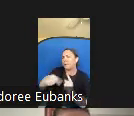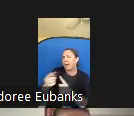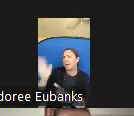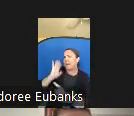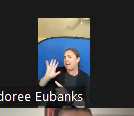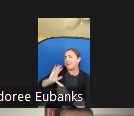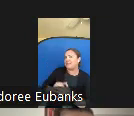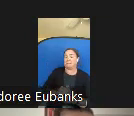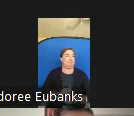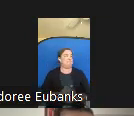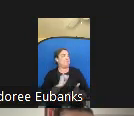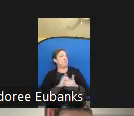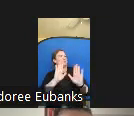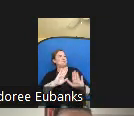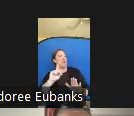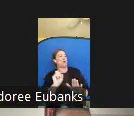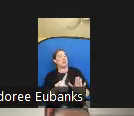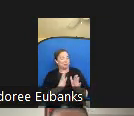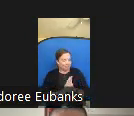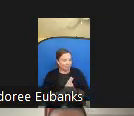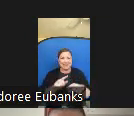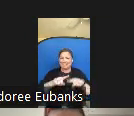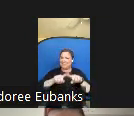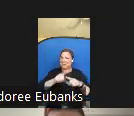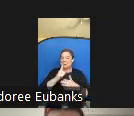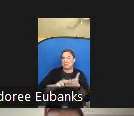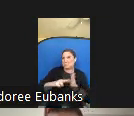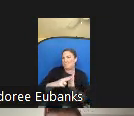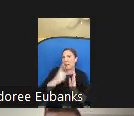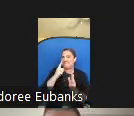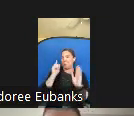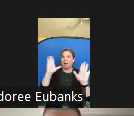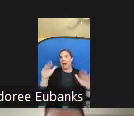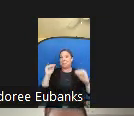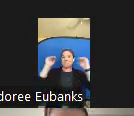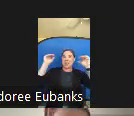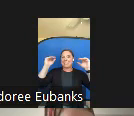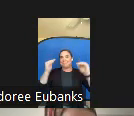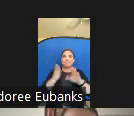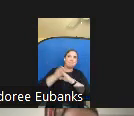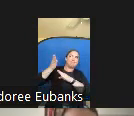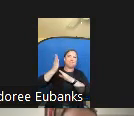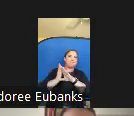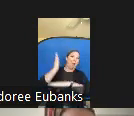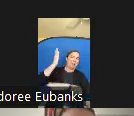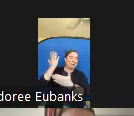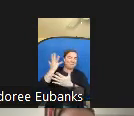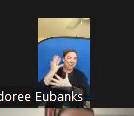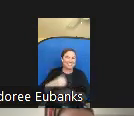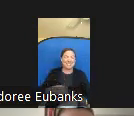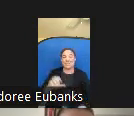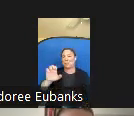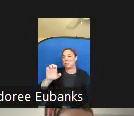That's a great question. It depends on what you're looking for in terms of advancement. I suppose is the answer. Ceramics is such